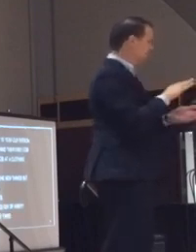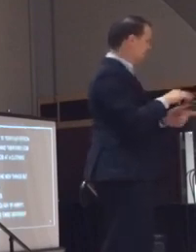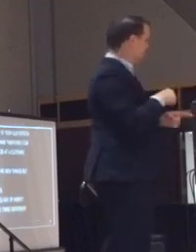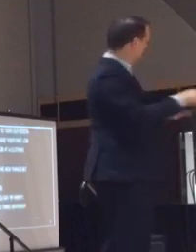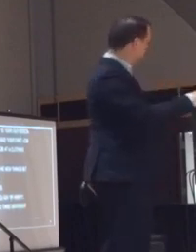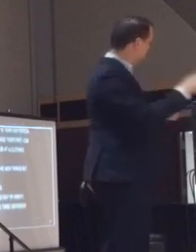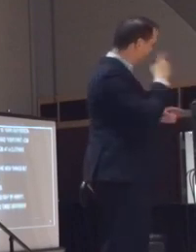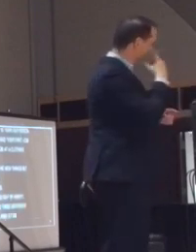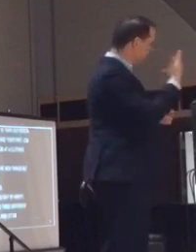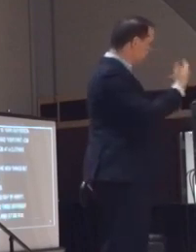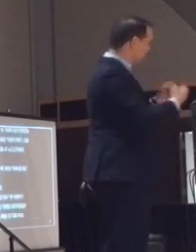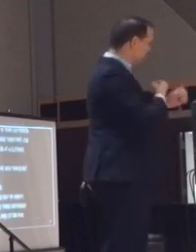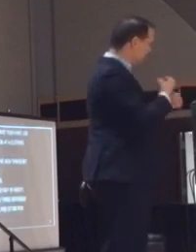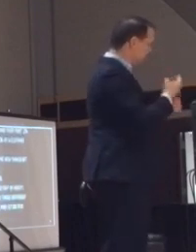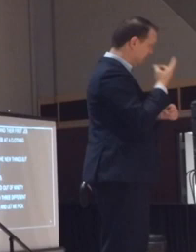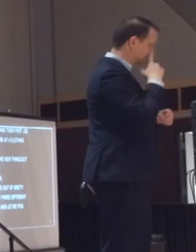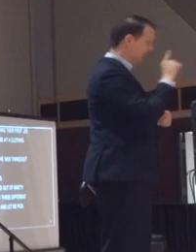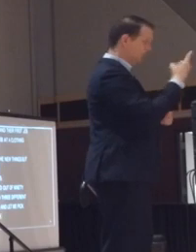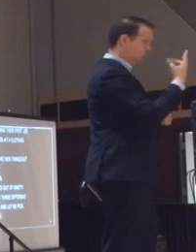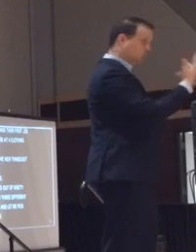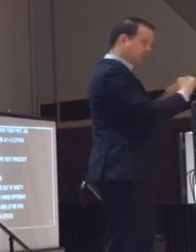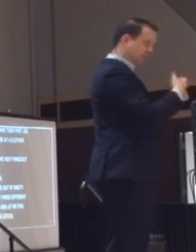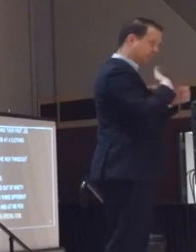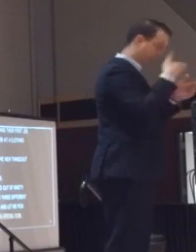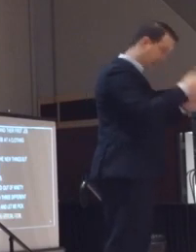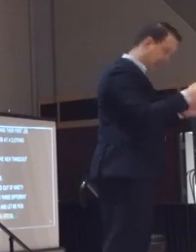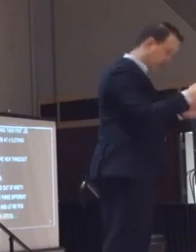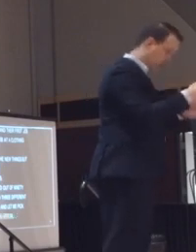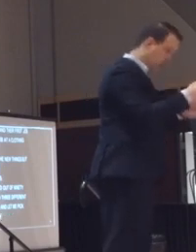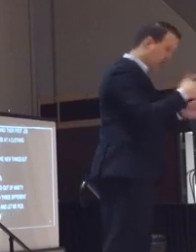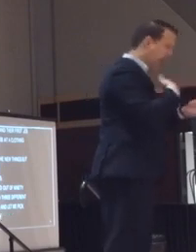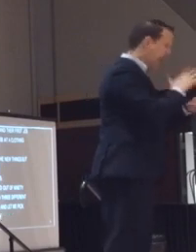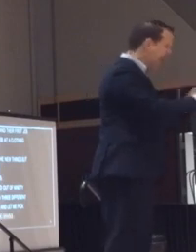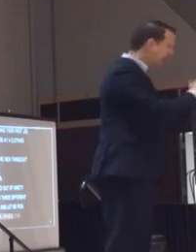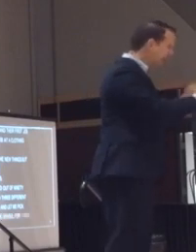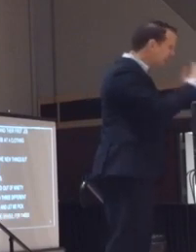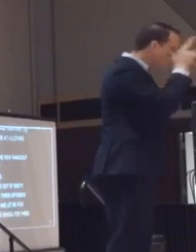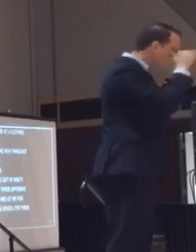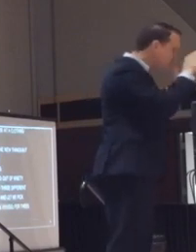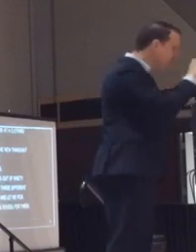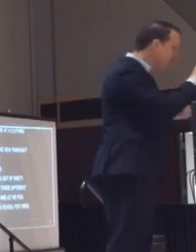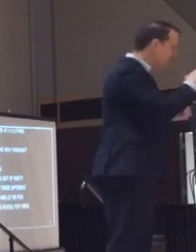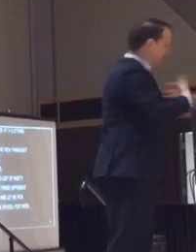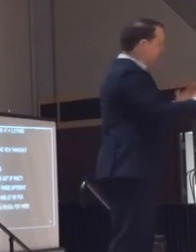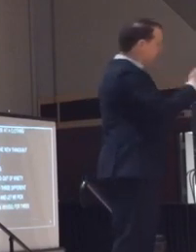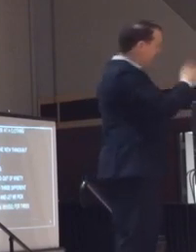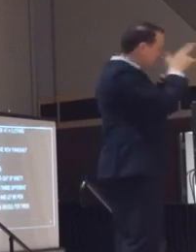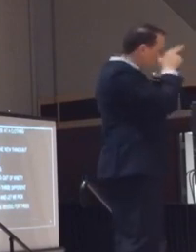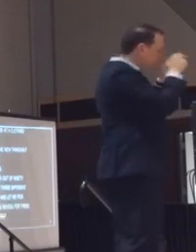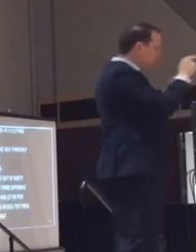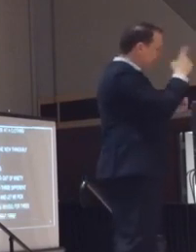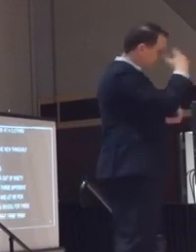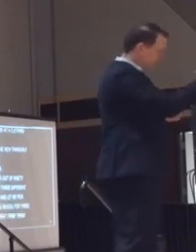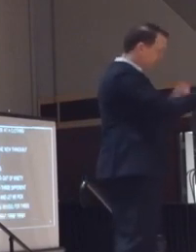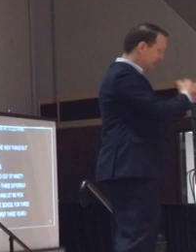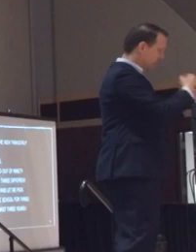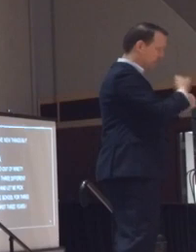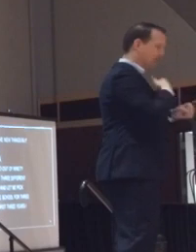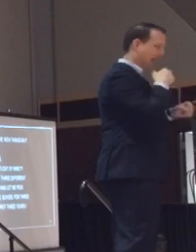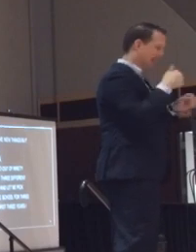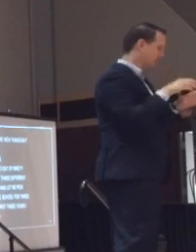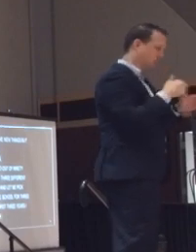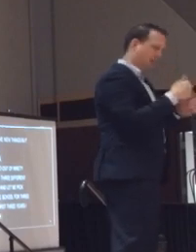3 years. For the first 3 years I was there, I cleaned the horse barn. I ran their horse barn for 3 years. I didn't do